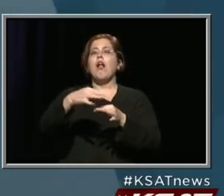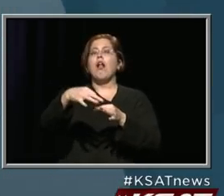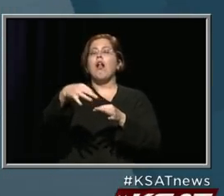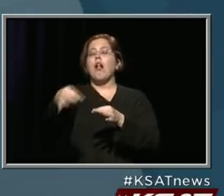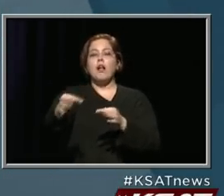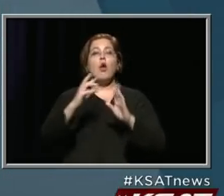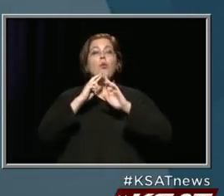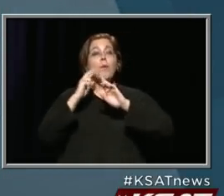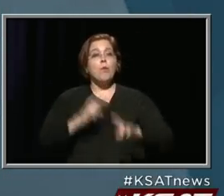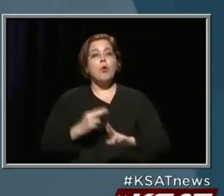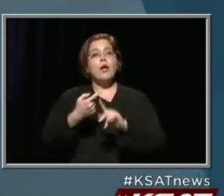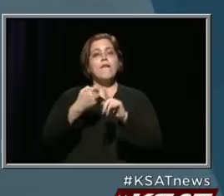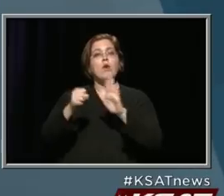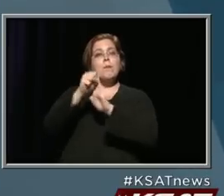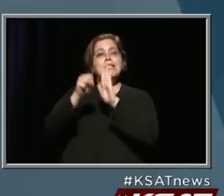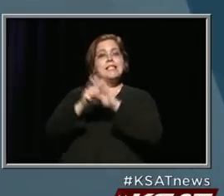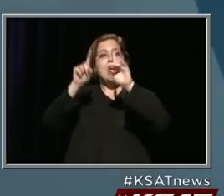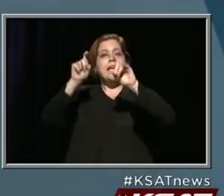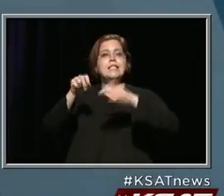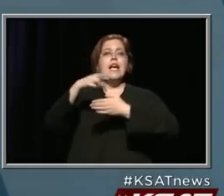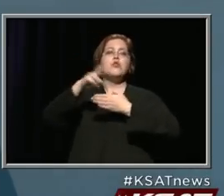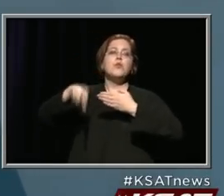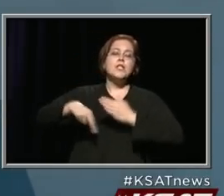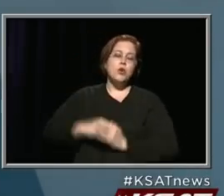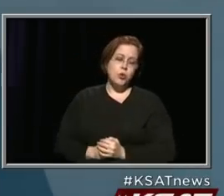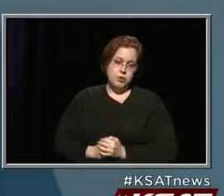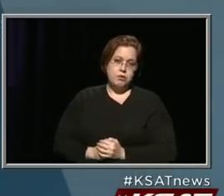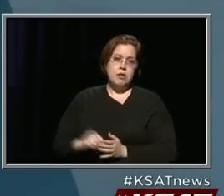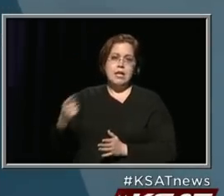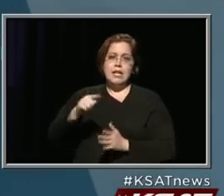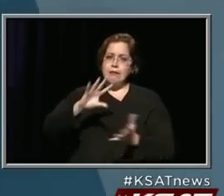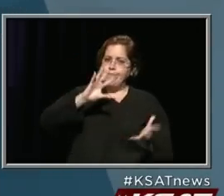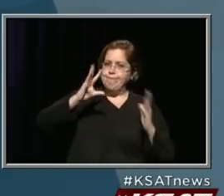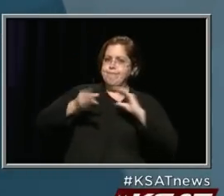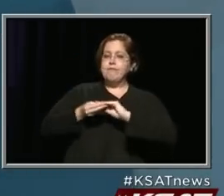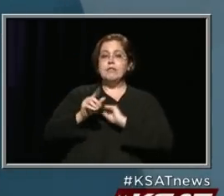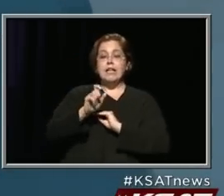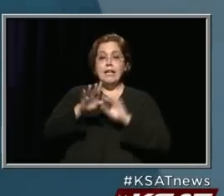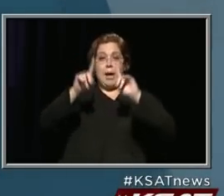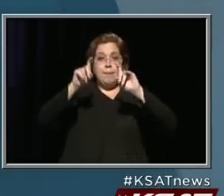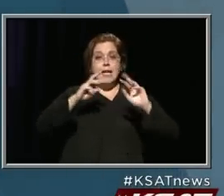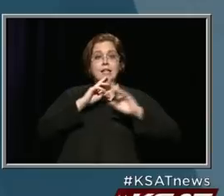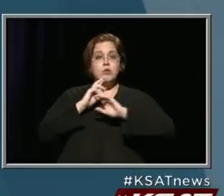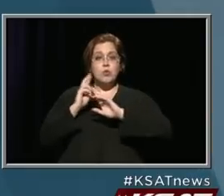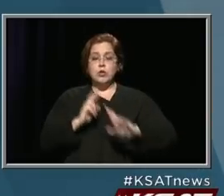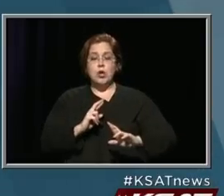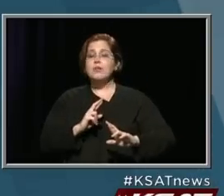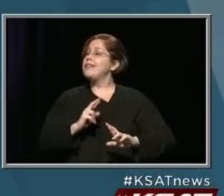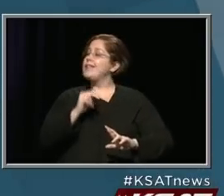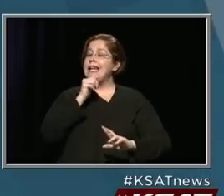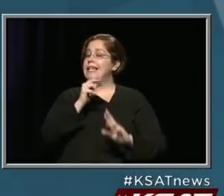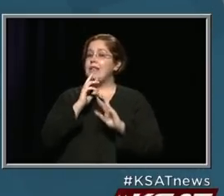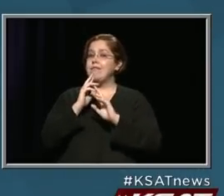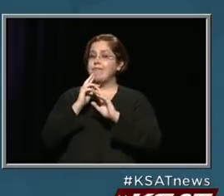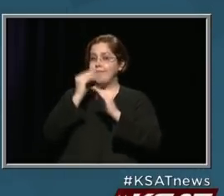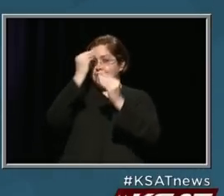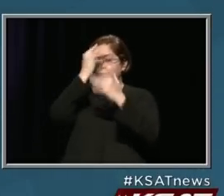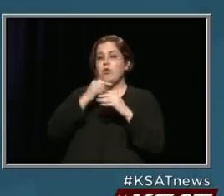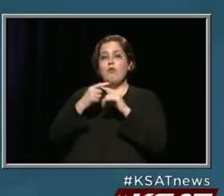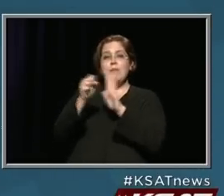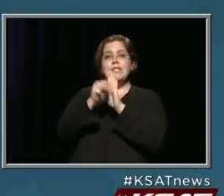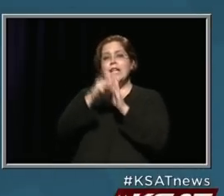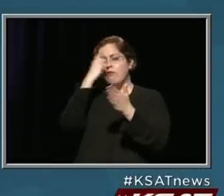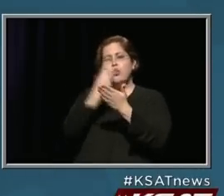in reporting from state test results. These are curative lab test results that were not reported from the state for the